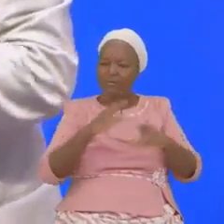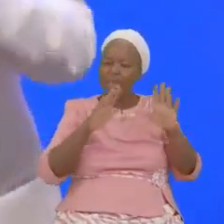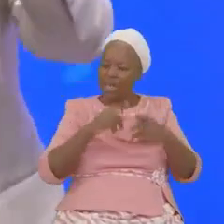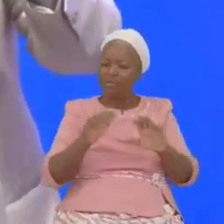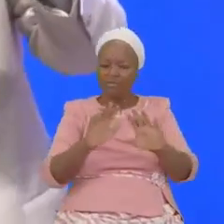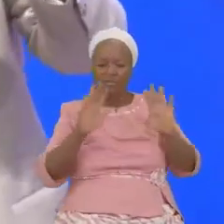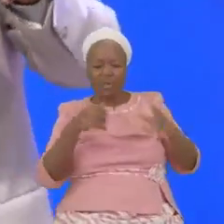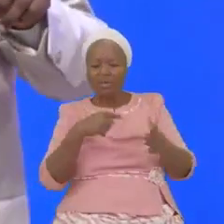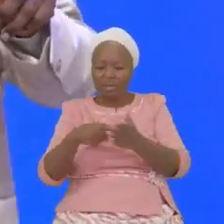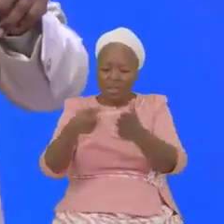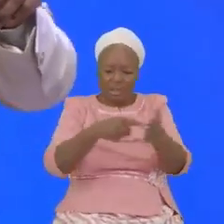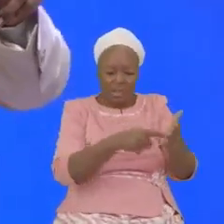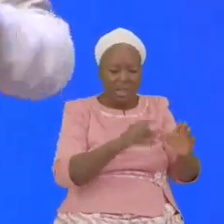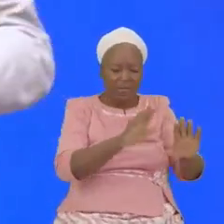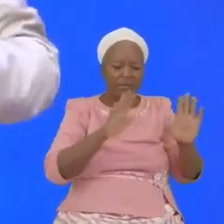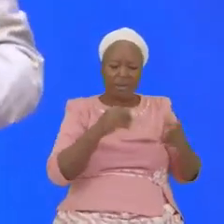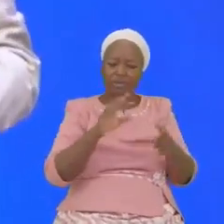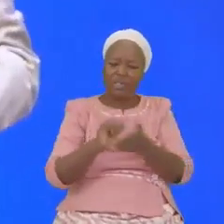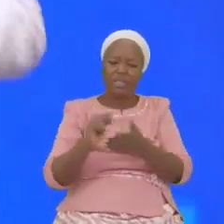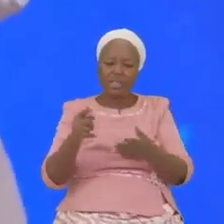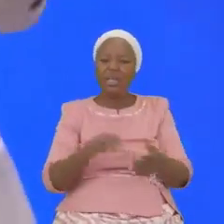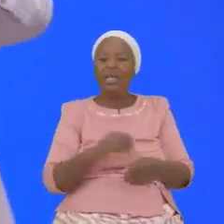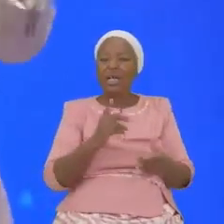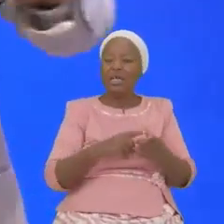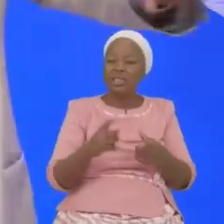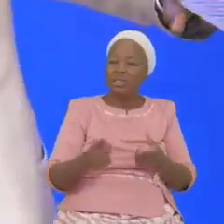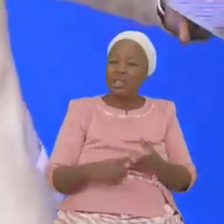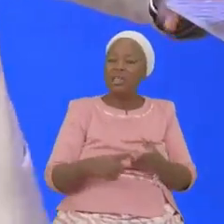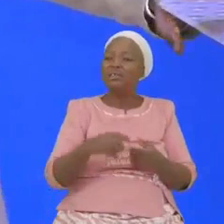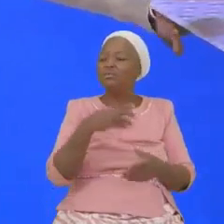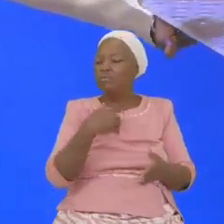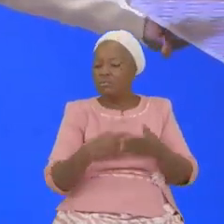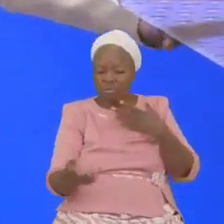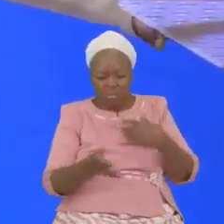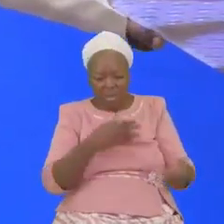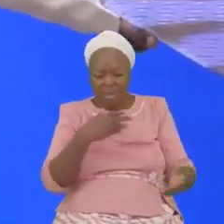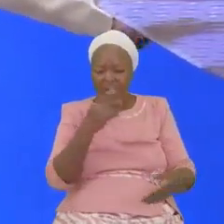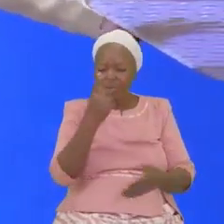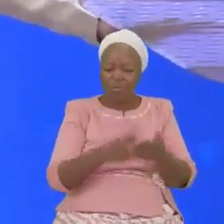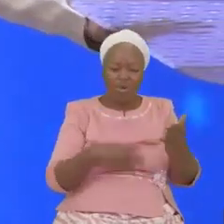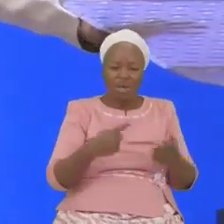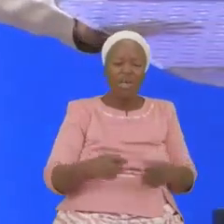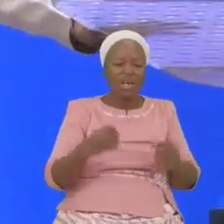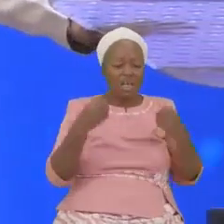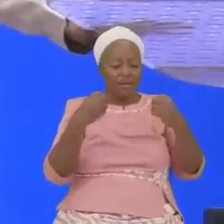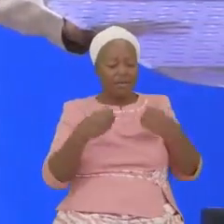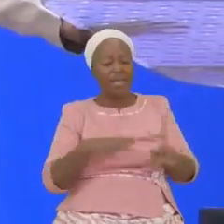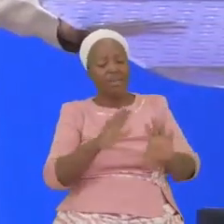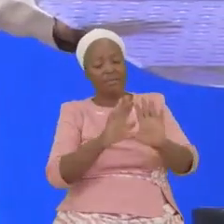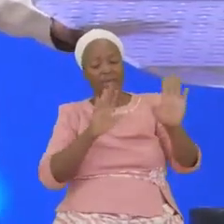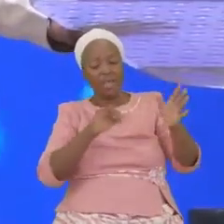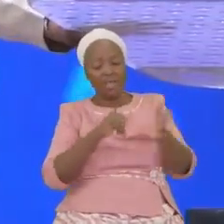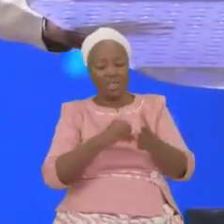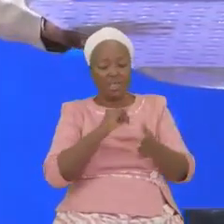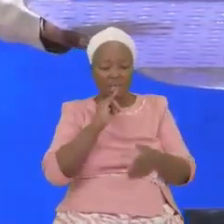He's afraid of the public. He's afraid of intimate people. Whatever the fear, God has not given